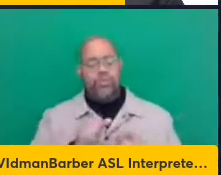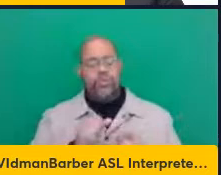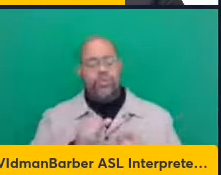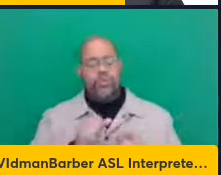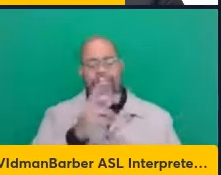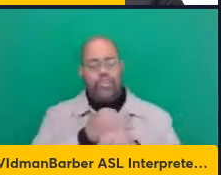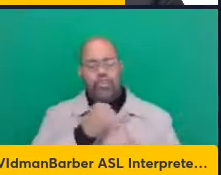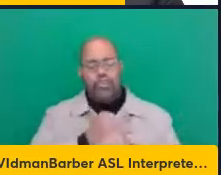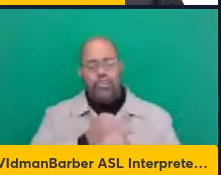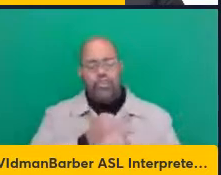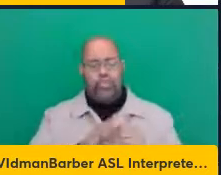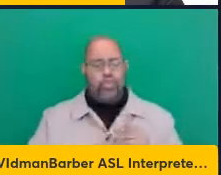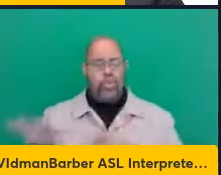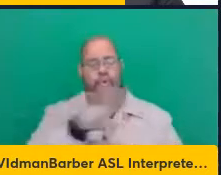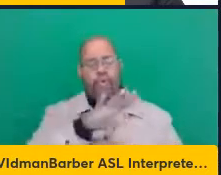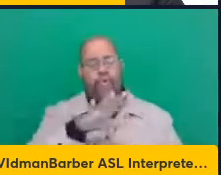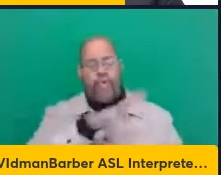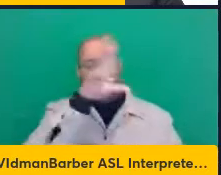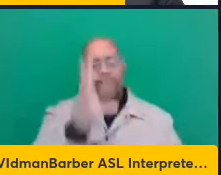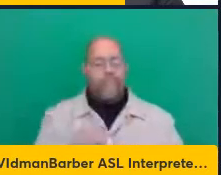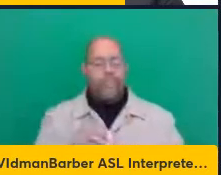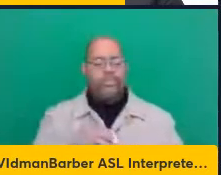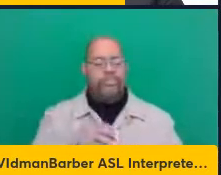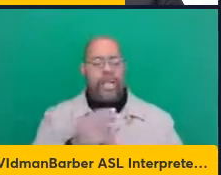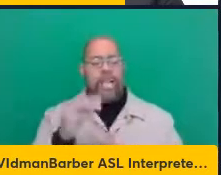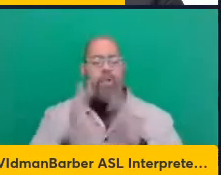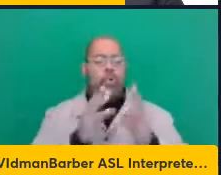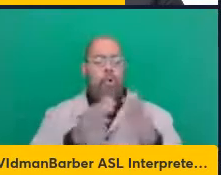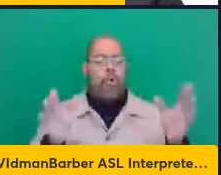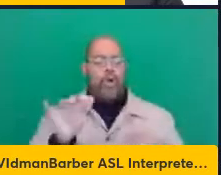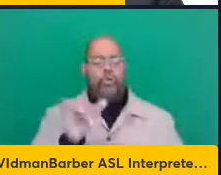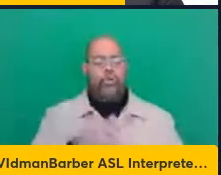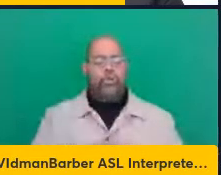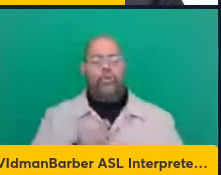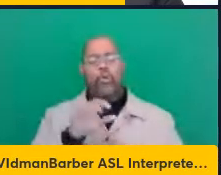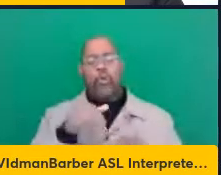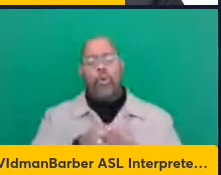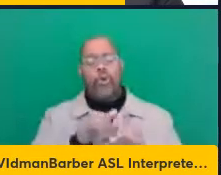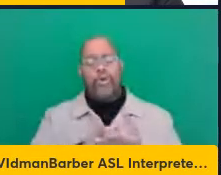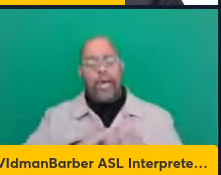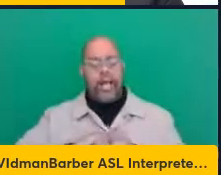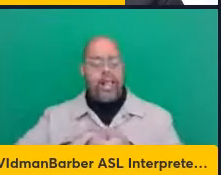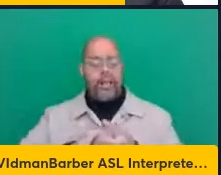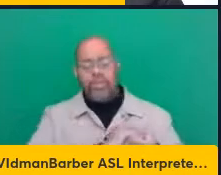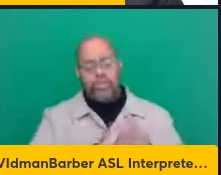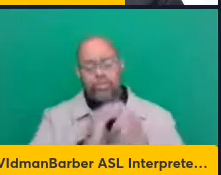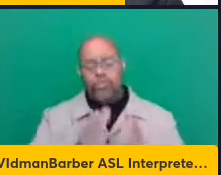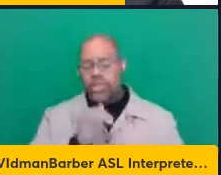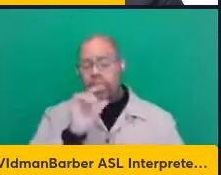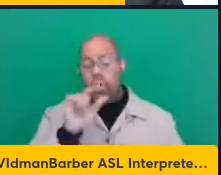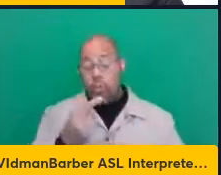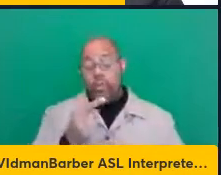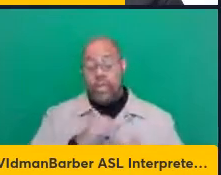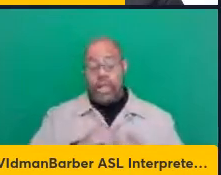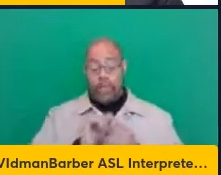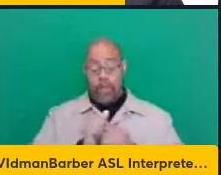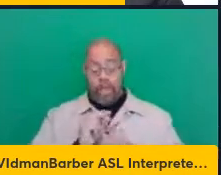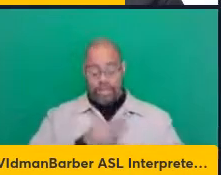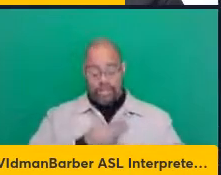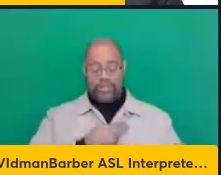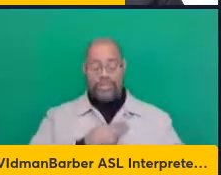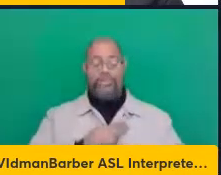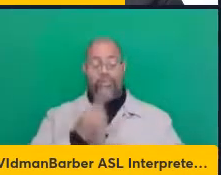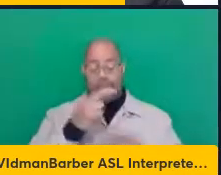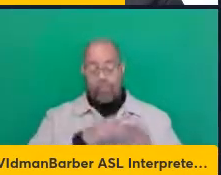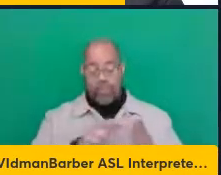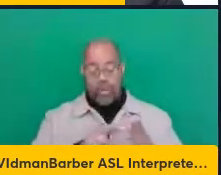institutions across the African continent and globally. And so all these collaborators, not only do they collaborate with us for